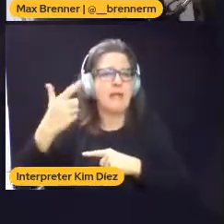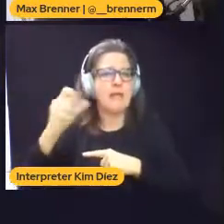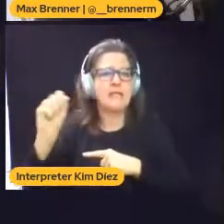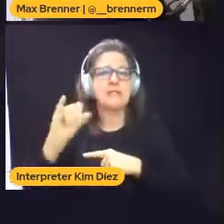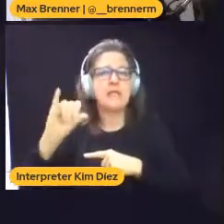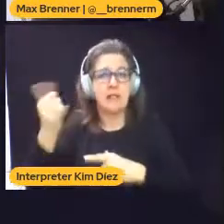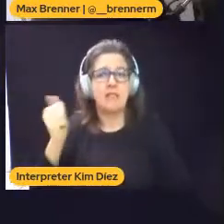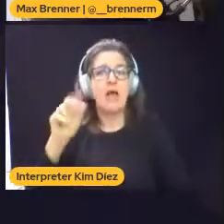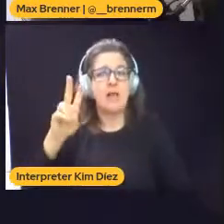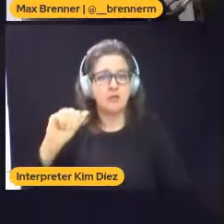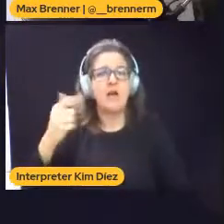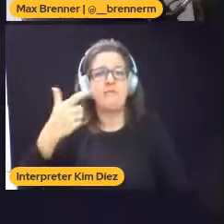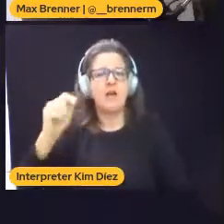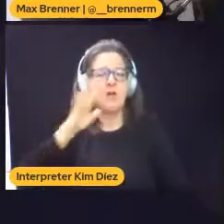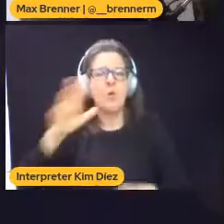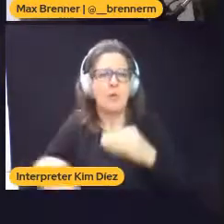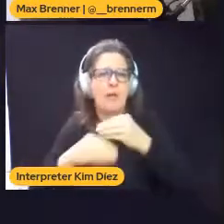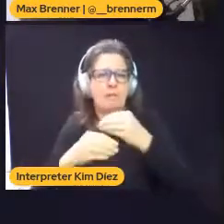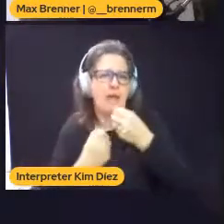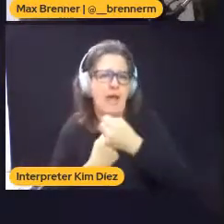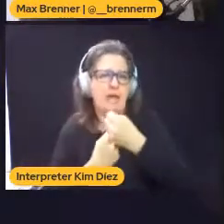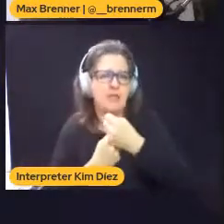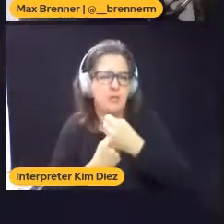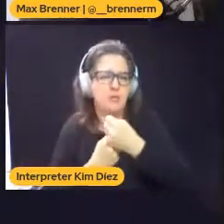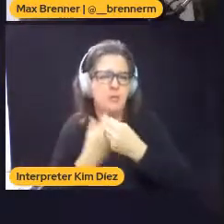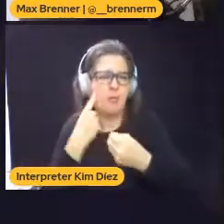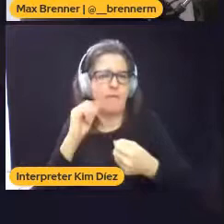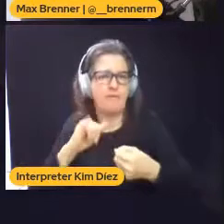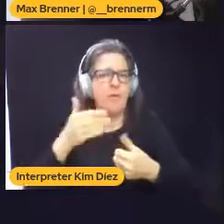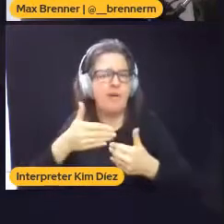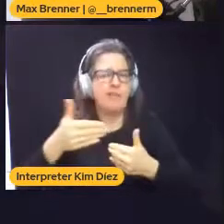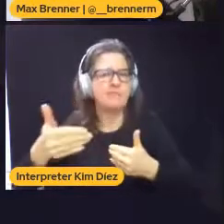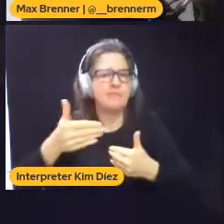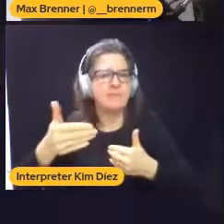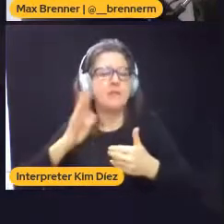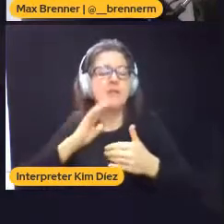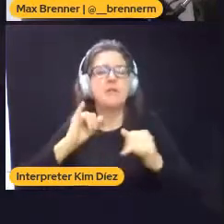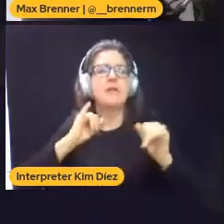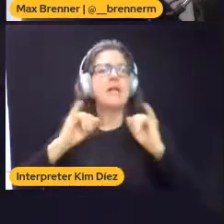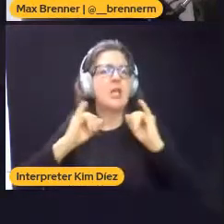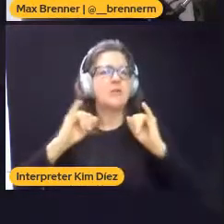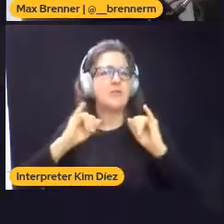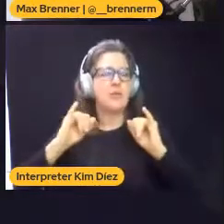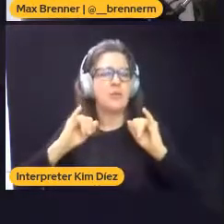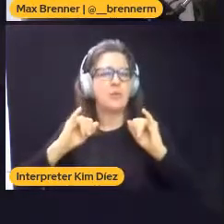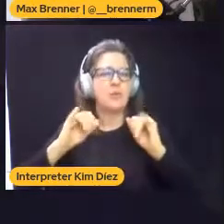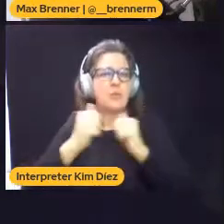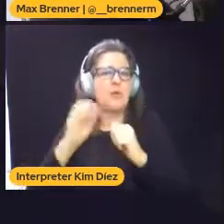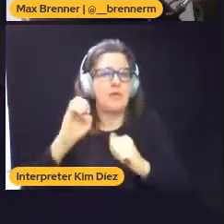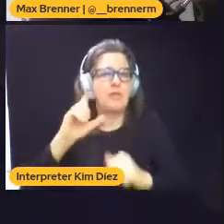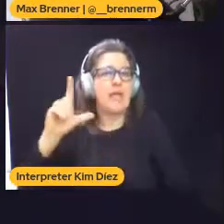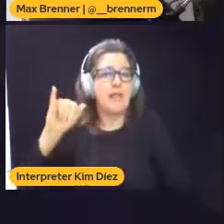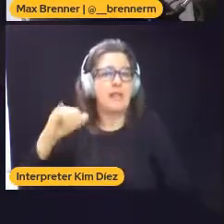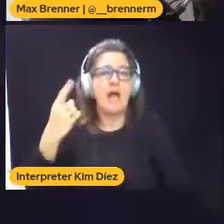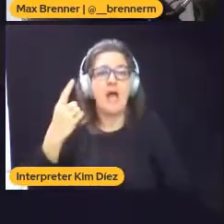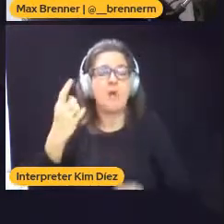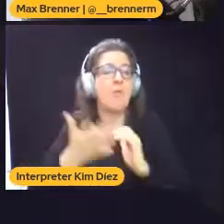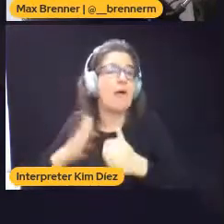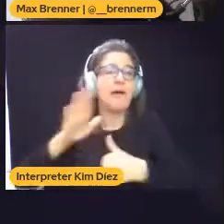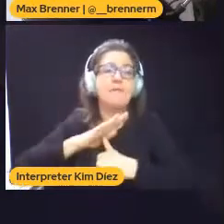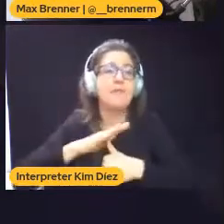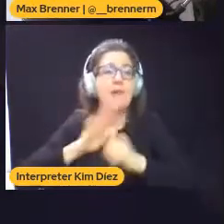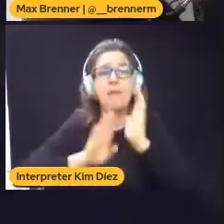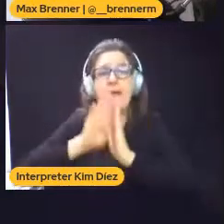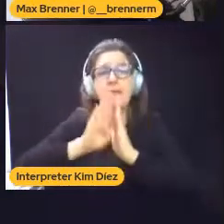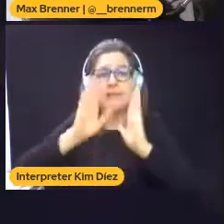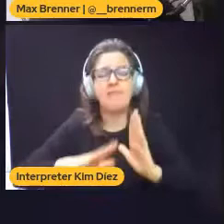will be added support for. I had a little interview call with Eli, one of the main developers, in preparation to this